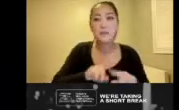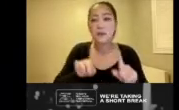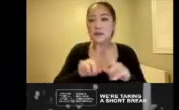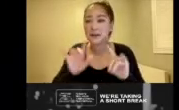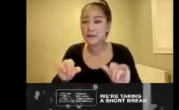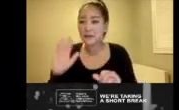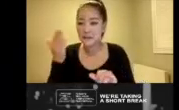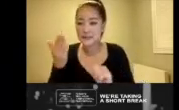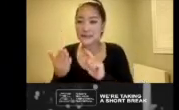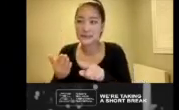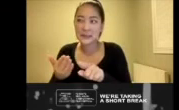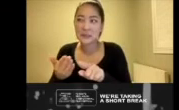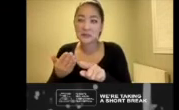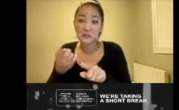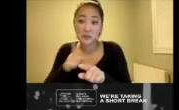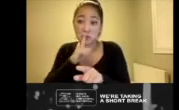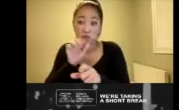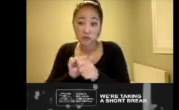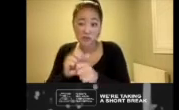Yeah, I mean, I would say that